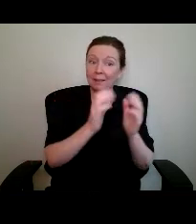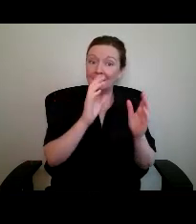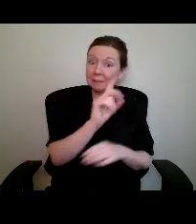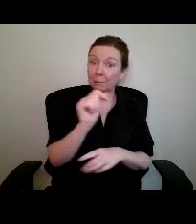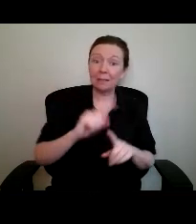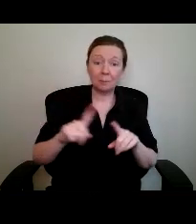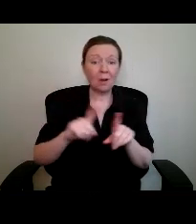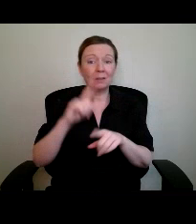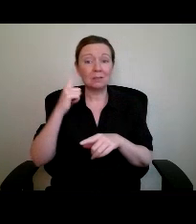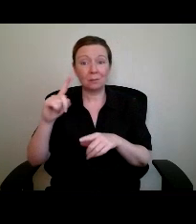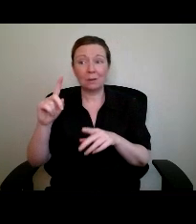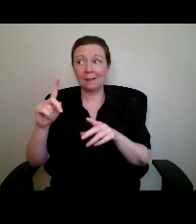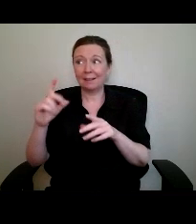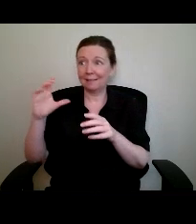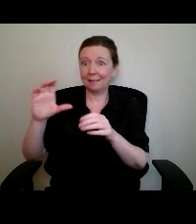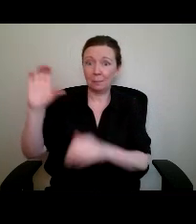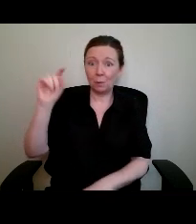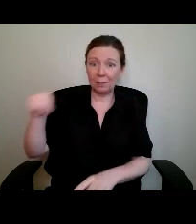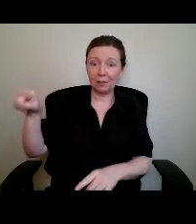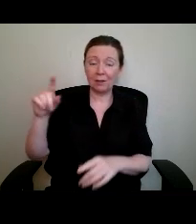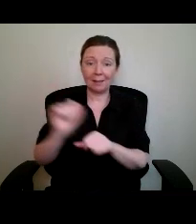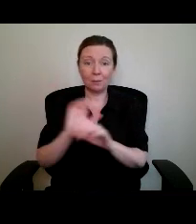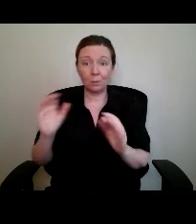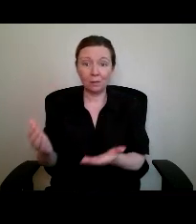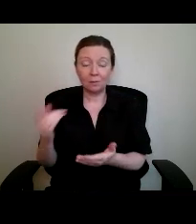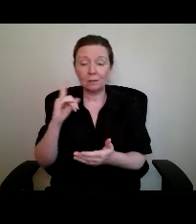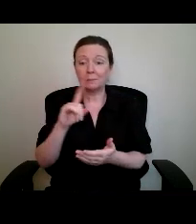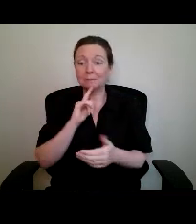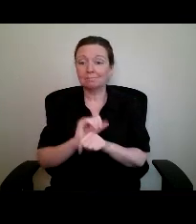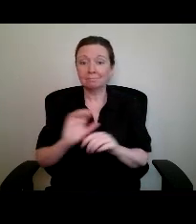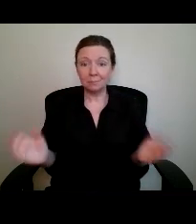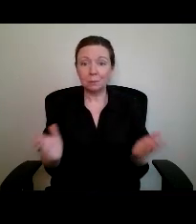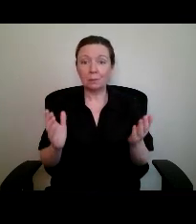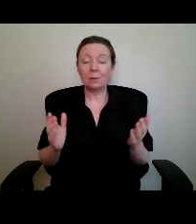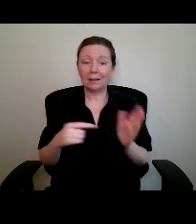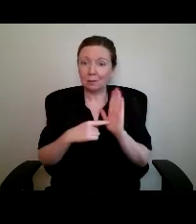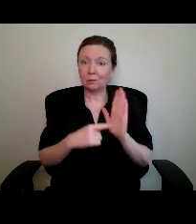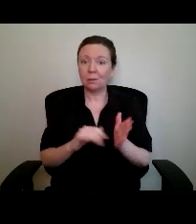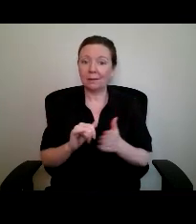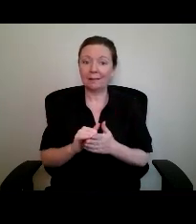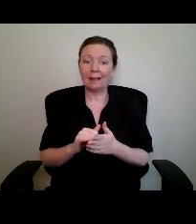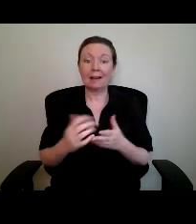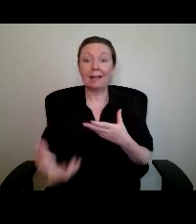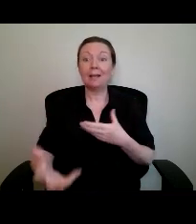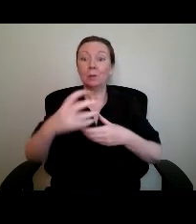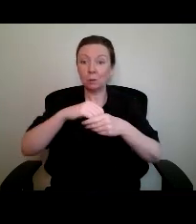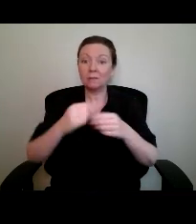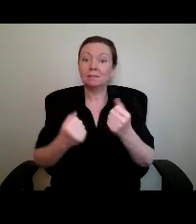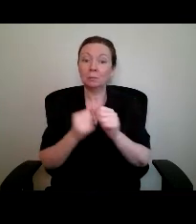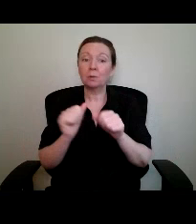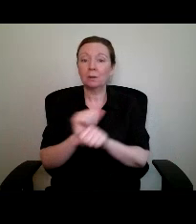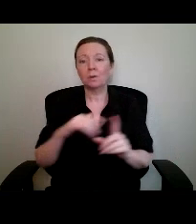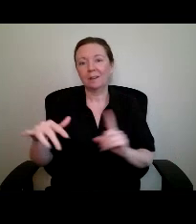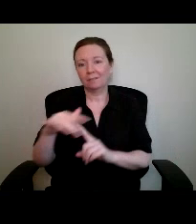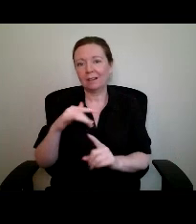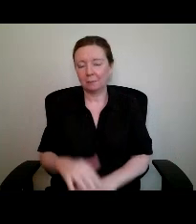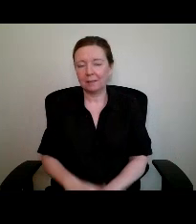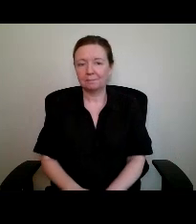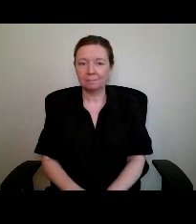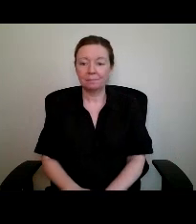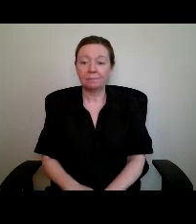also for the employer and the workforce, because it is promoting and showing that inclusive and supportive work environment.